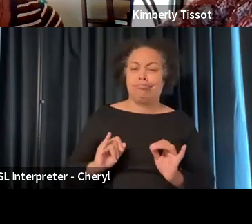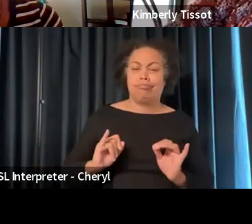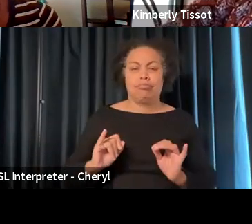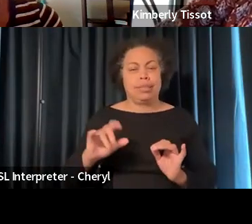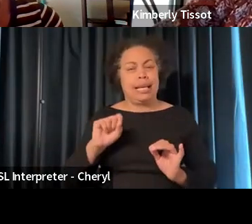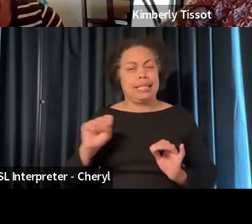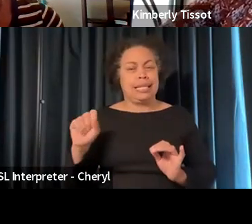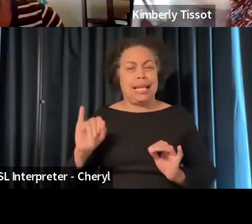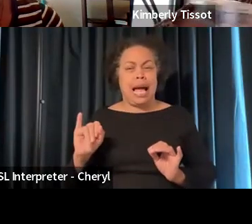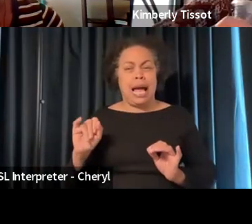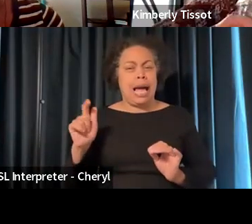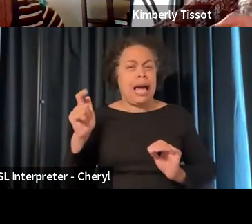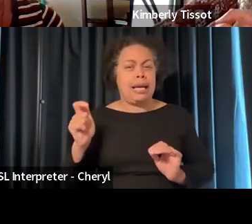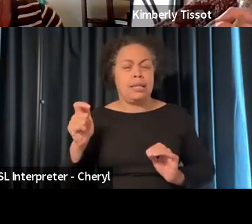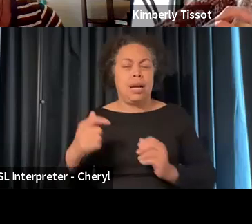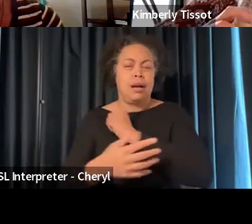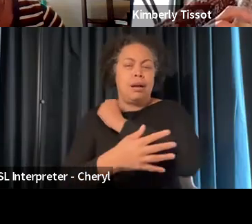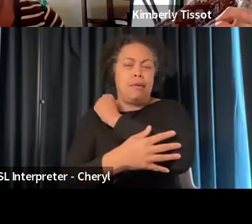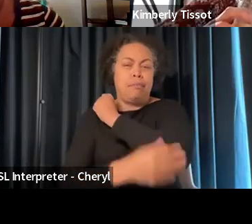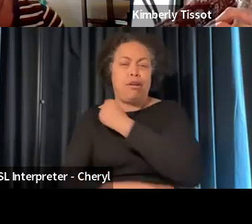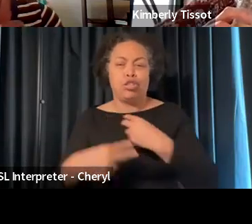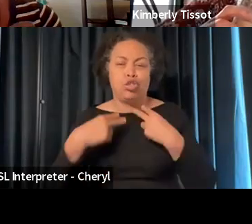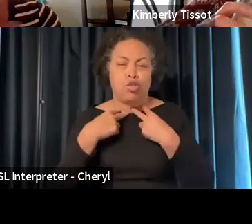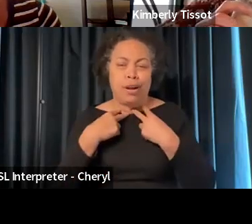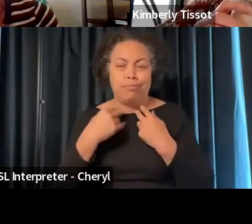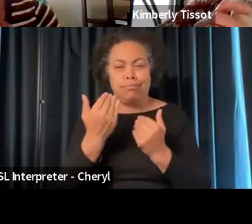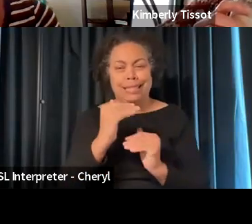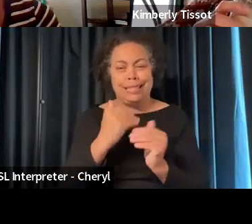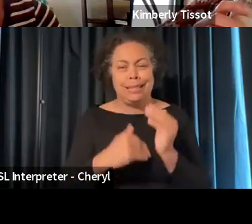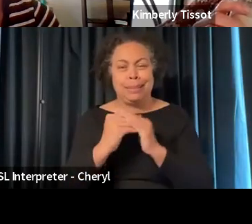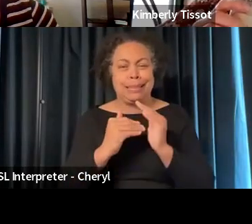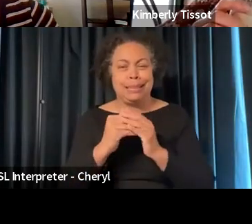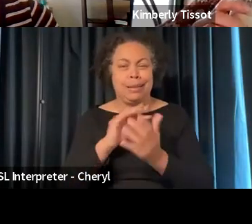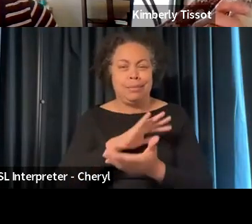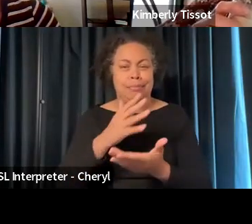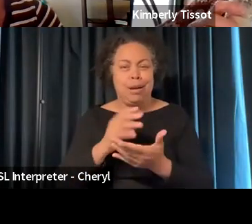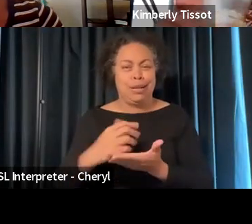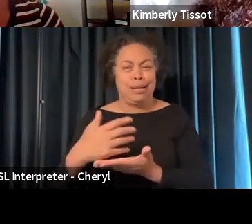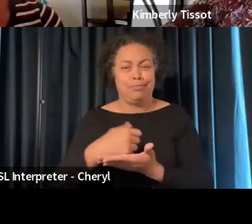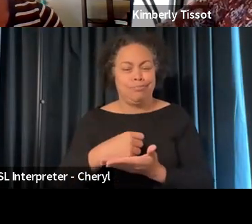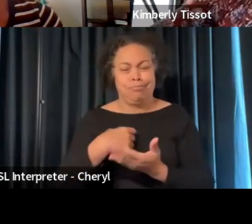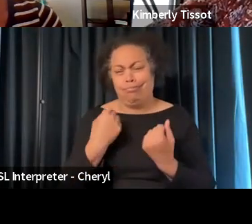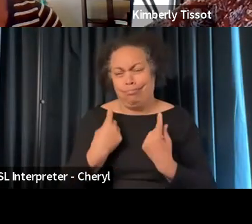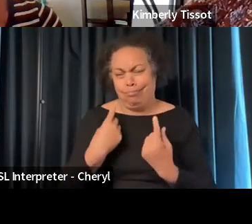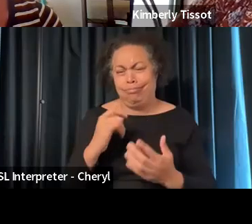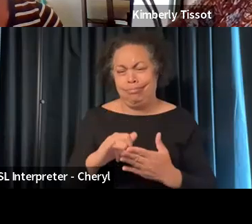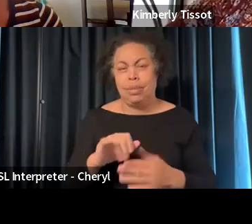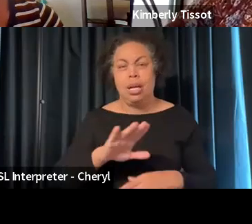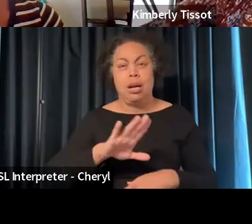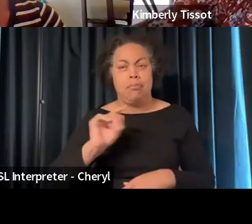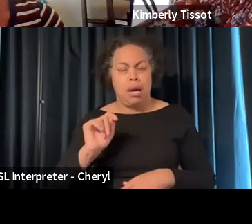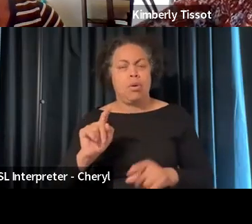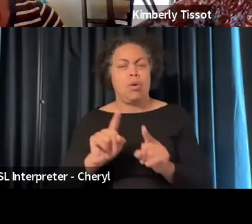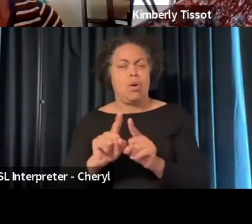a poverty trap. You're only gonna make so much on it. And so I fully understand why that is there. But I feel